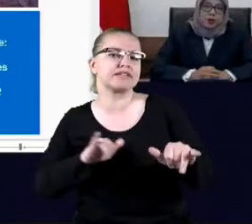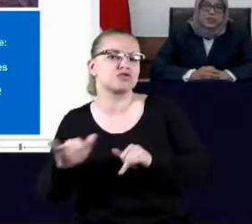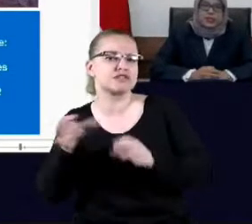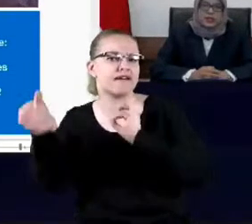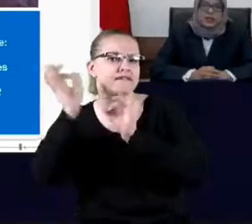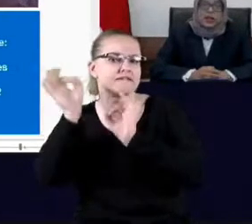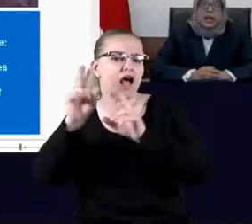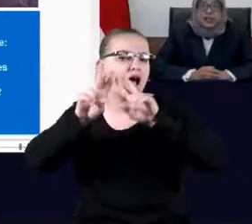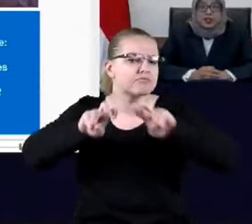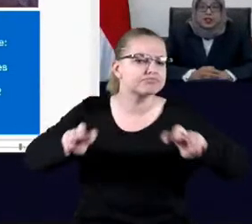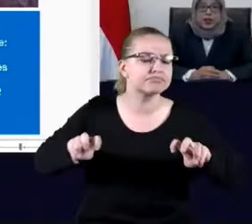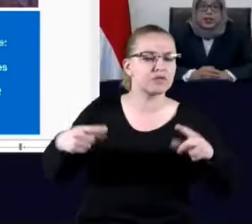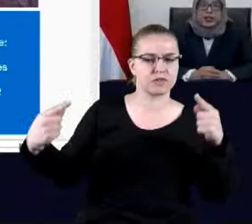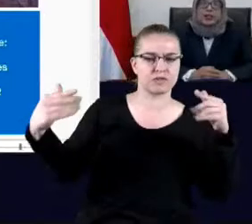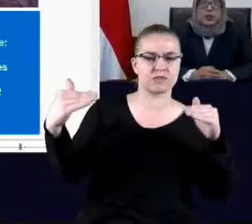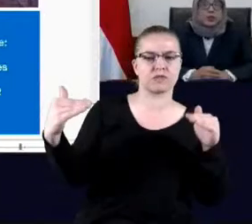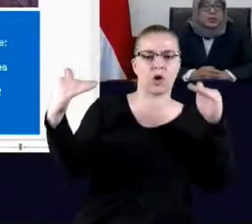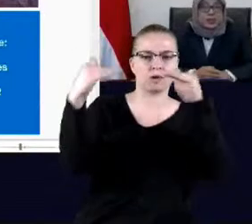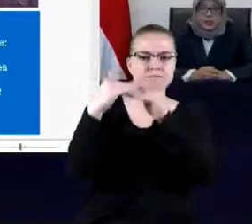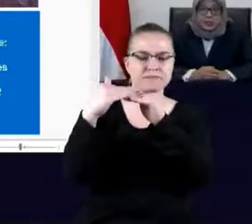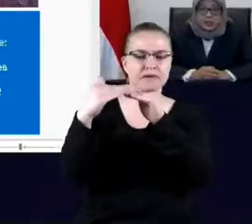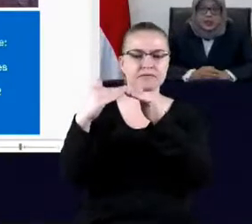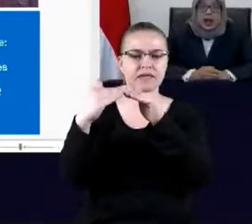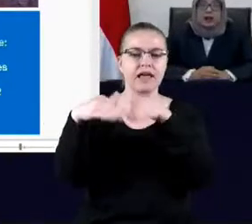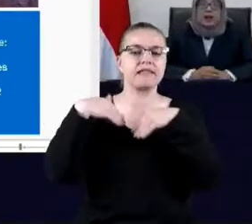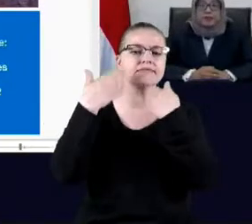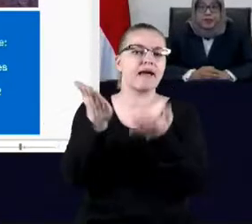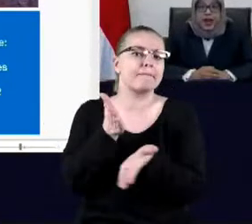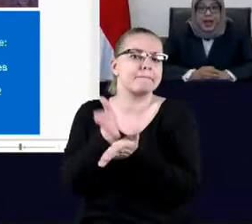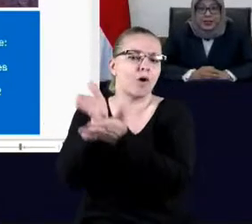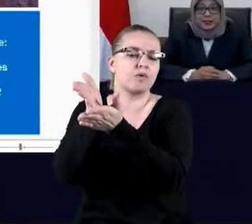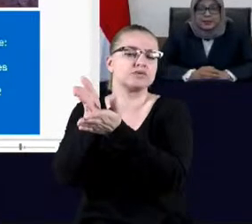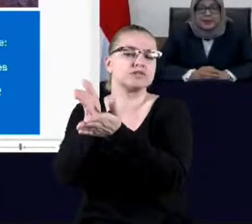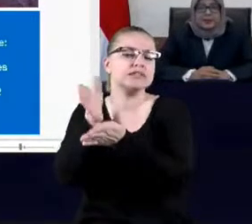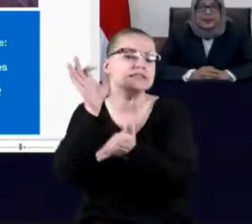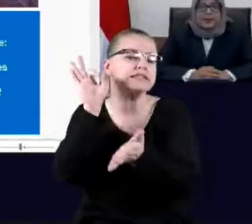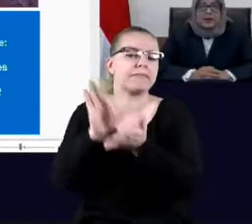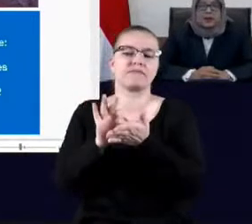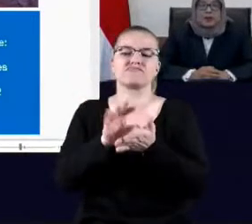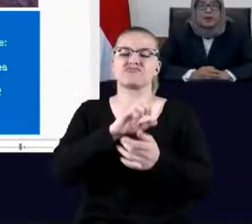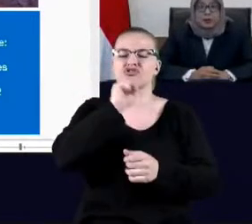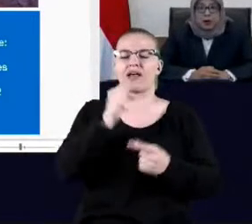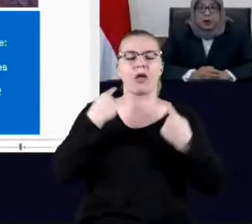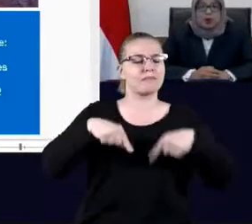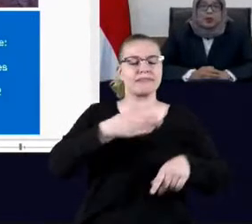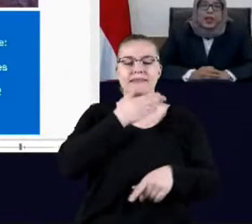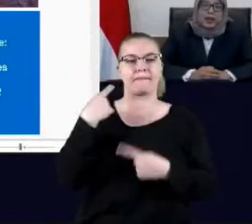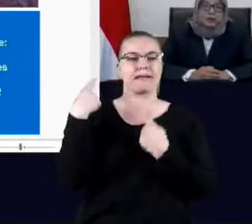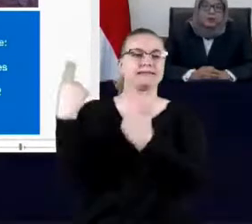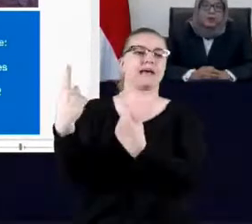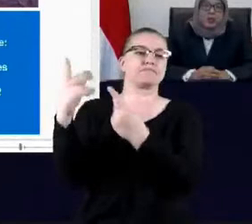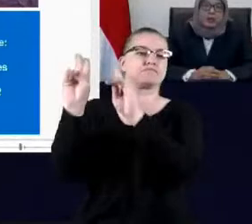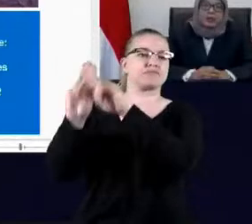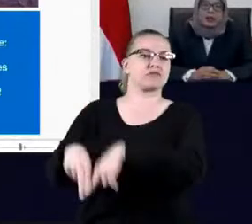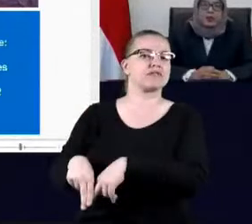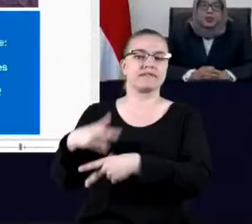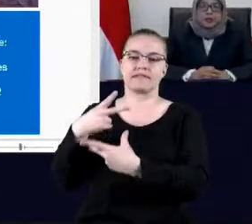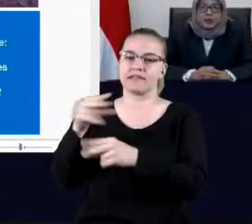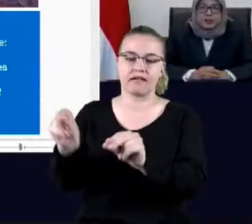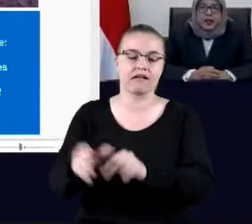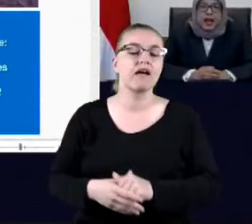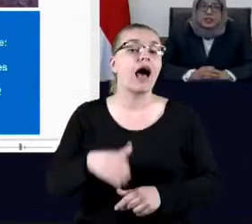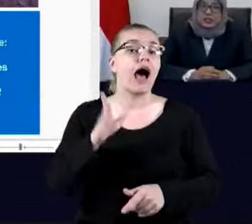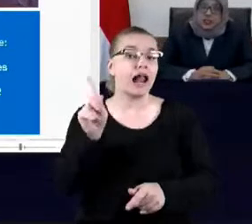personalize support in ensuring that no citizens are left behind. Furthermore, we aim to build